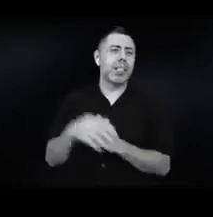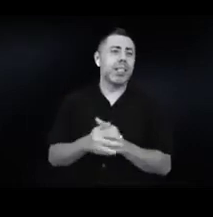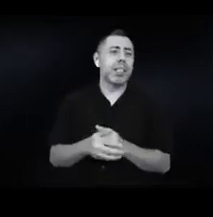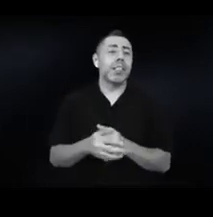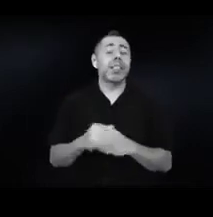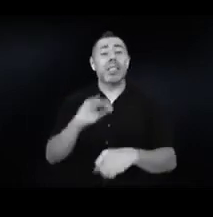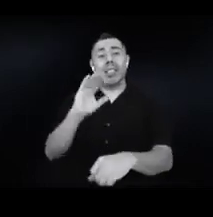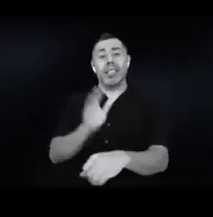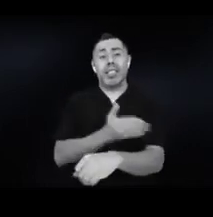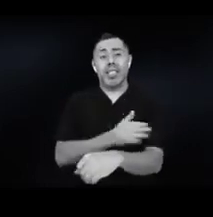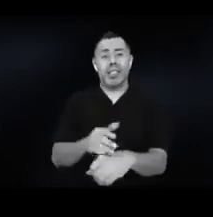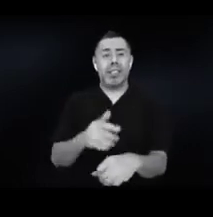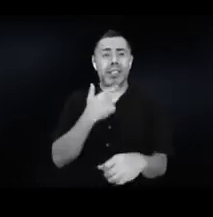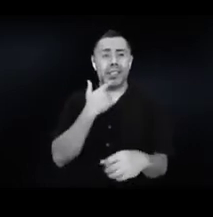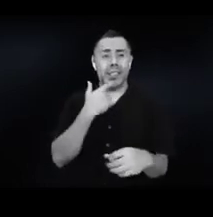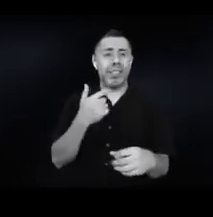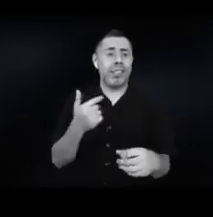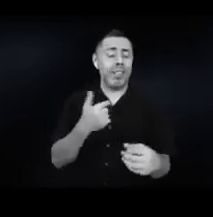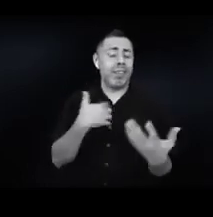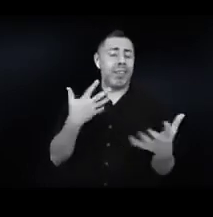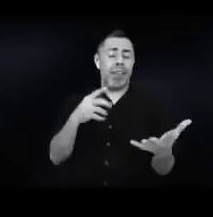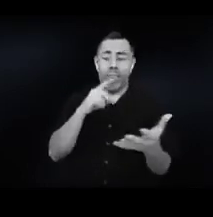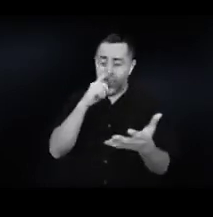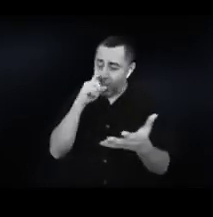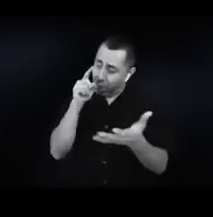Hopelessly Loving You.